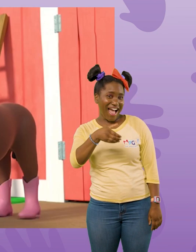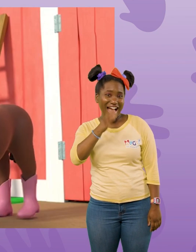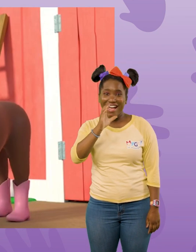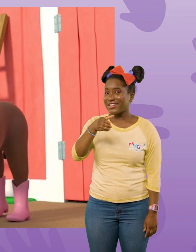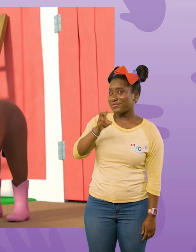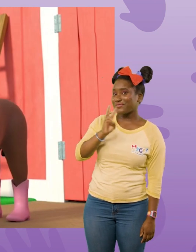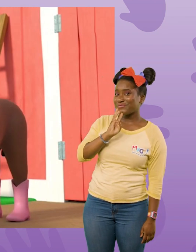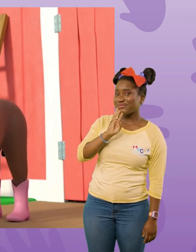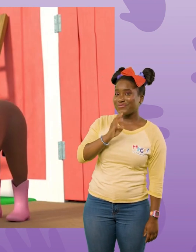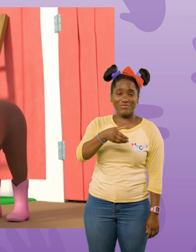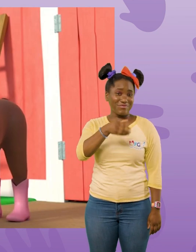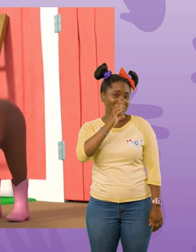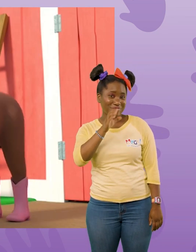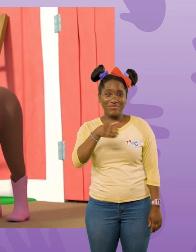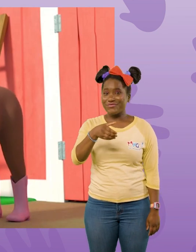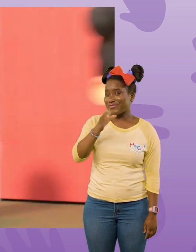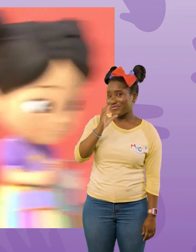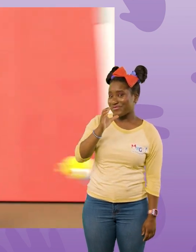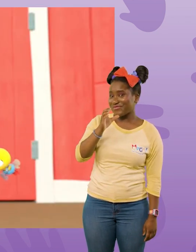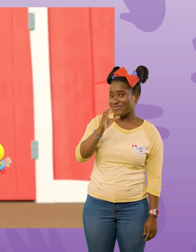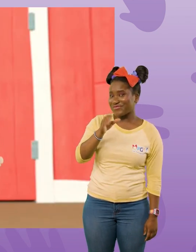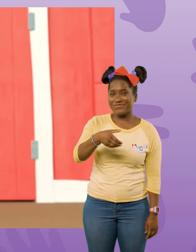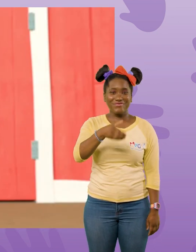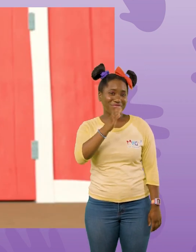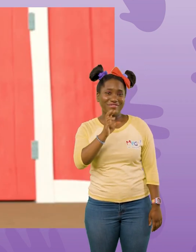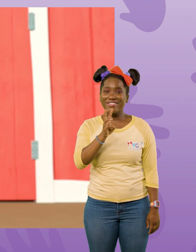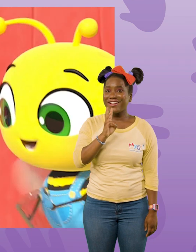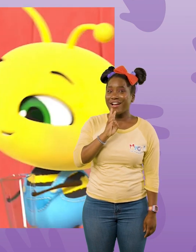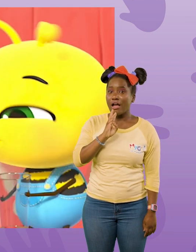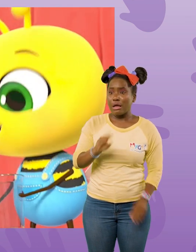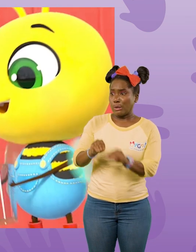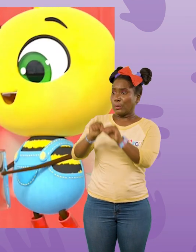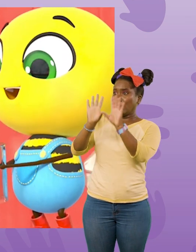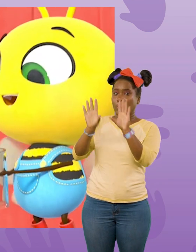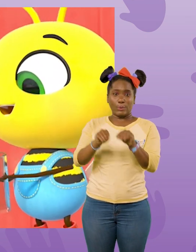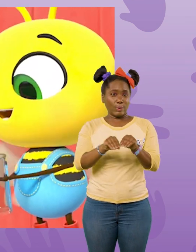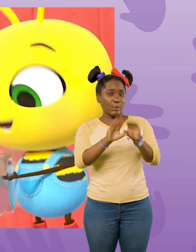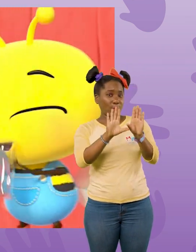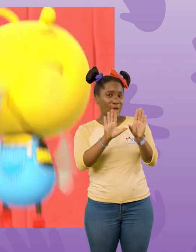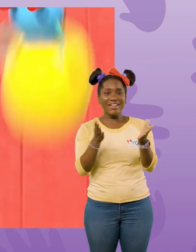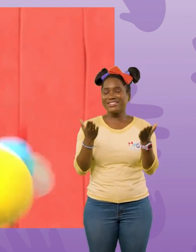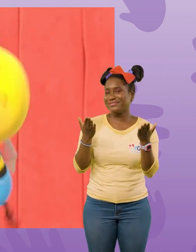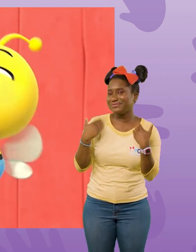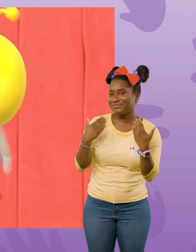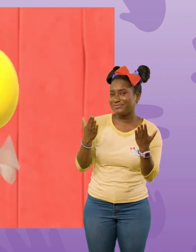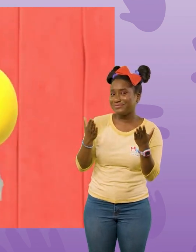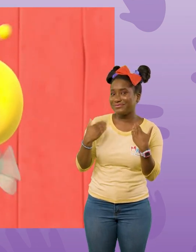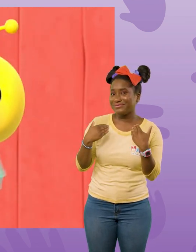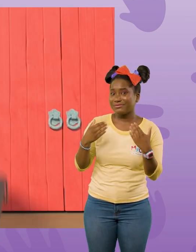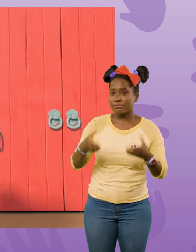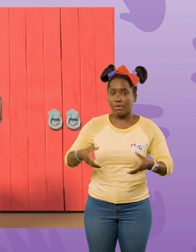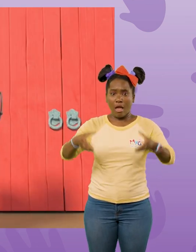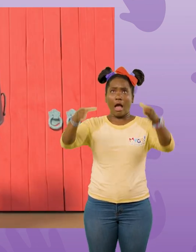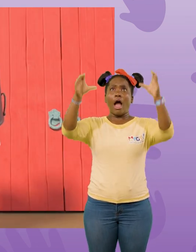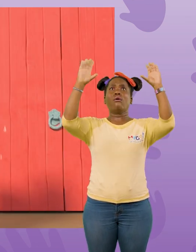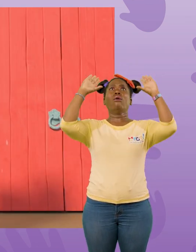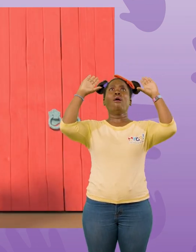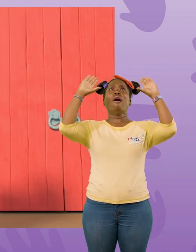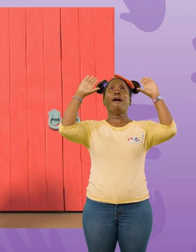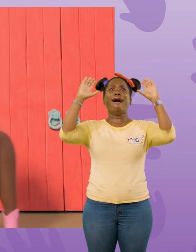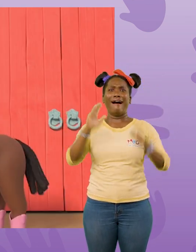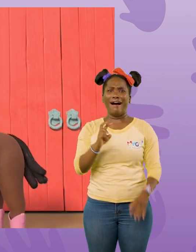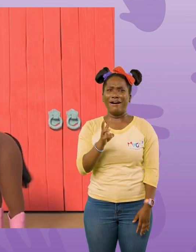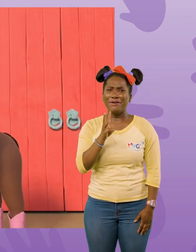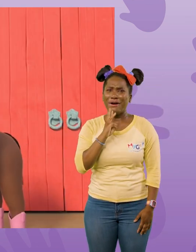drink, drink the water. Drink, drink, drink the water. Splash, splash, keep it cool.